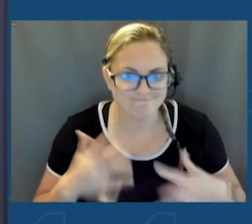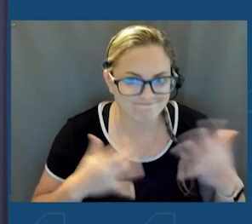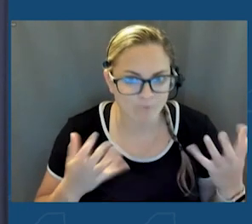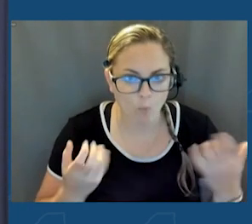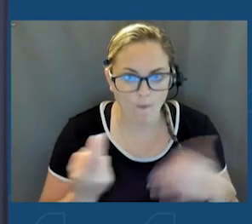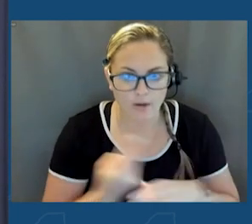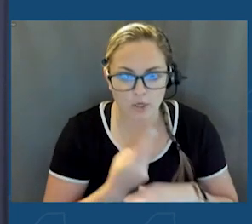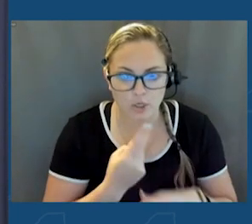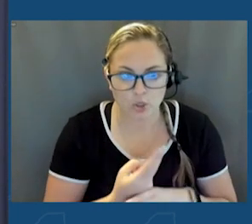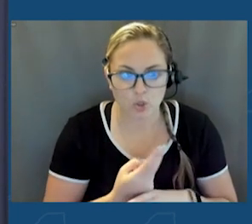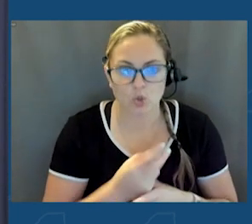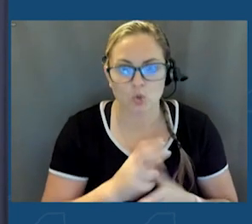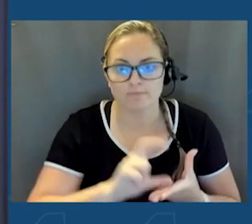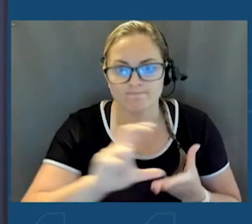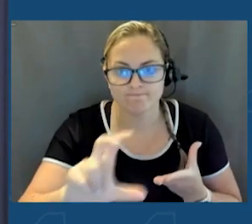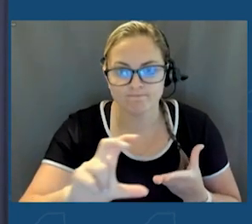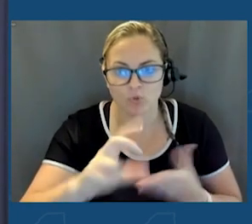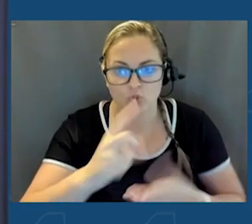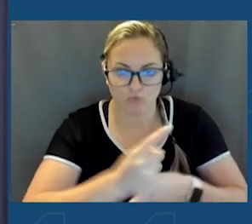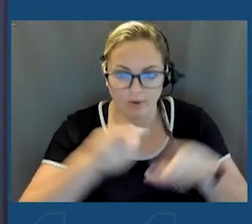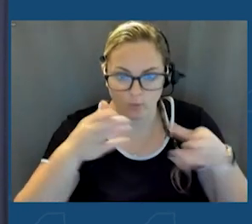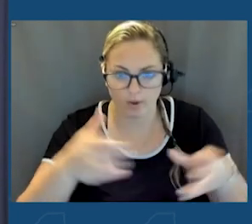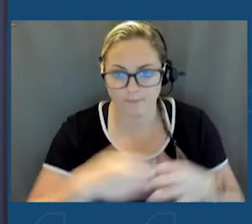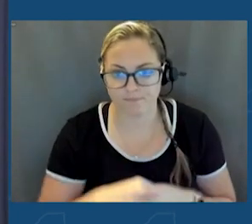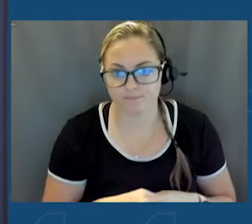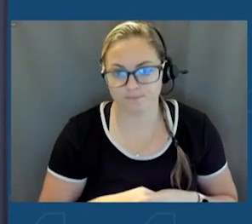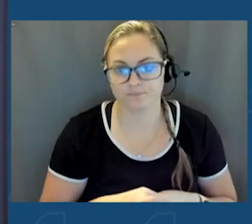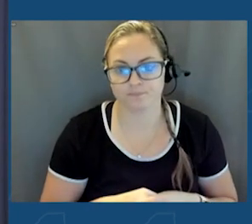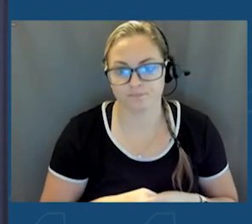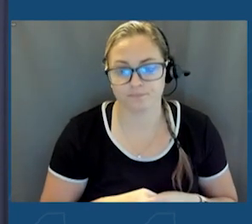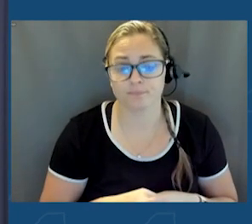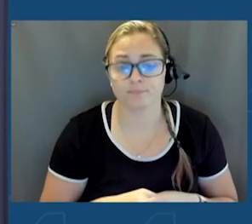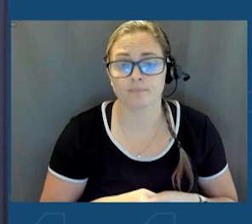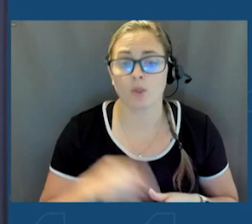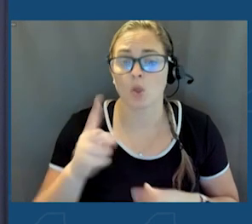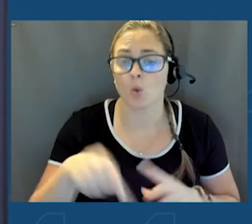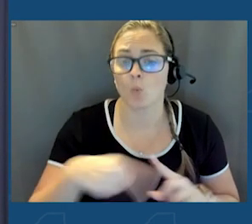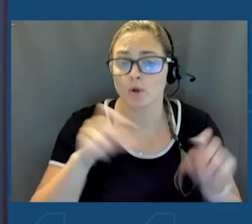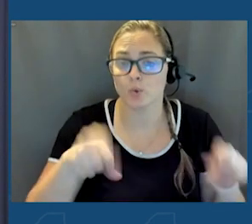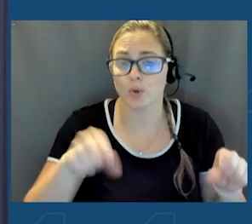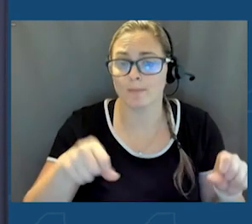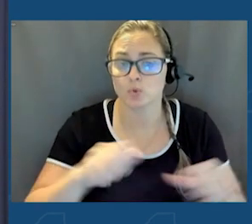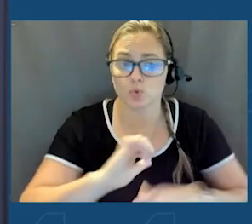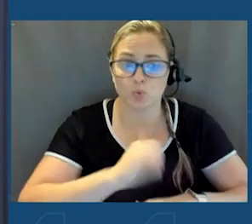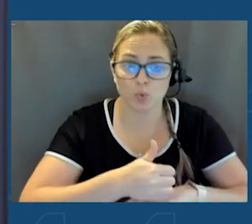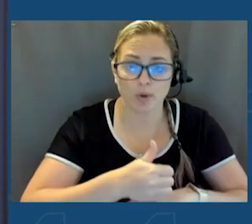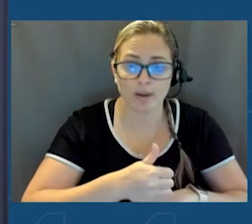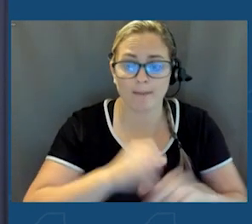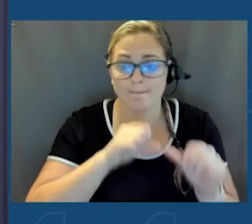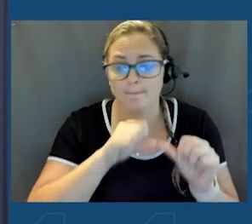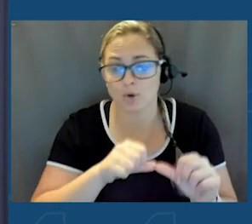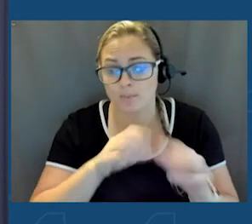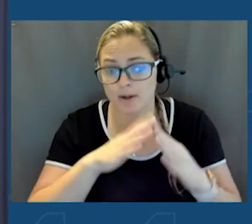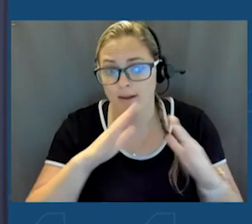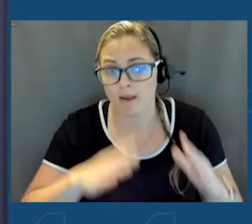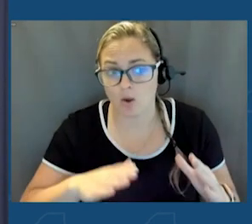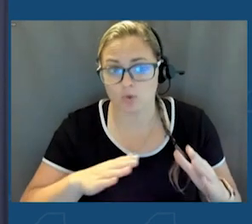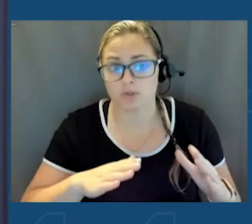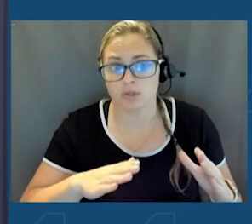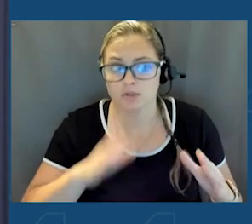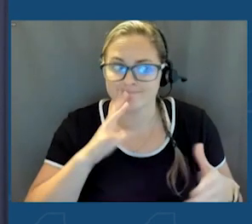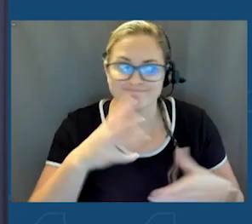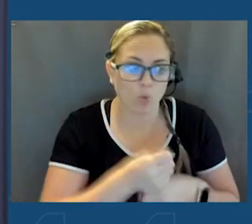utilize and spend the right way. And when you are able to do that to create permanent housing, it's a win